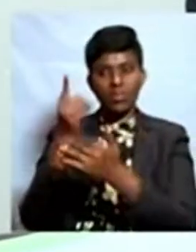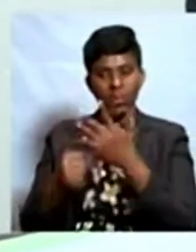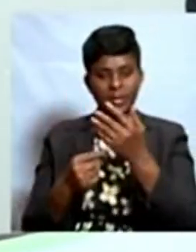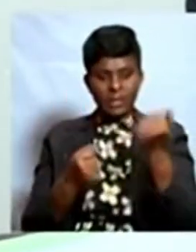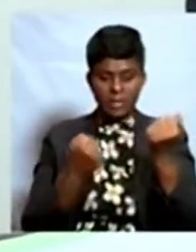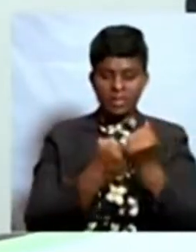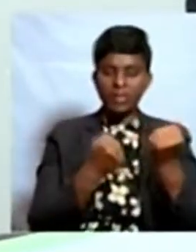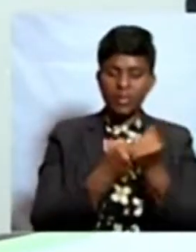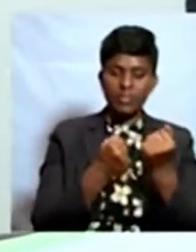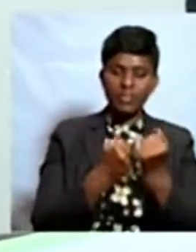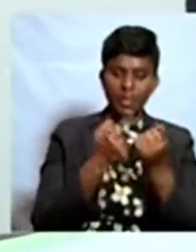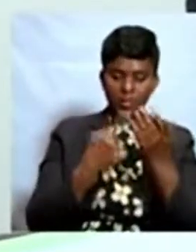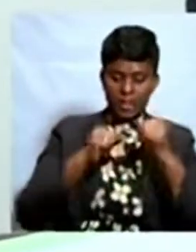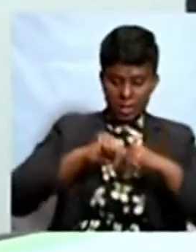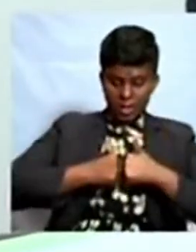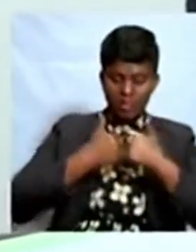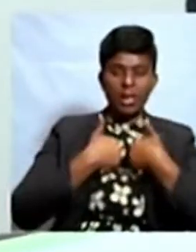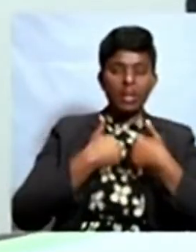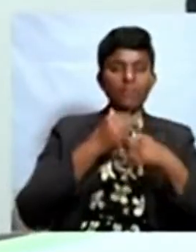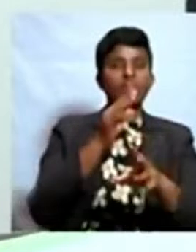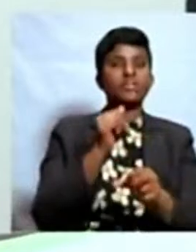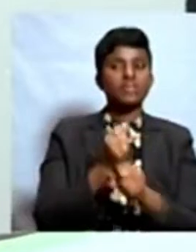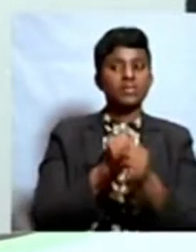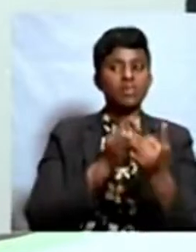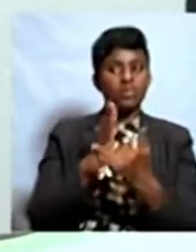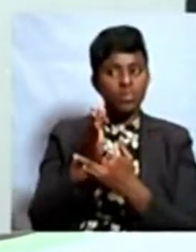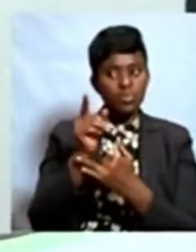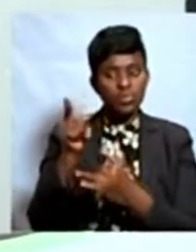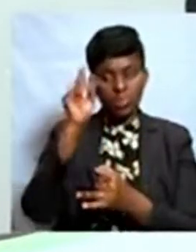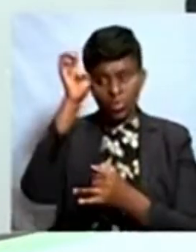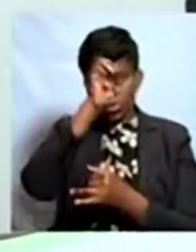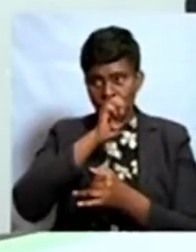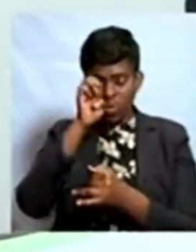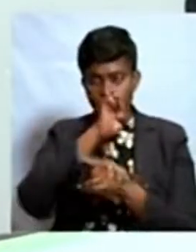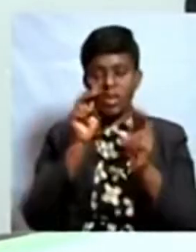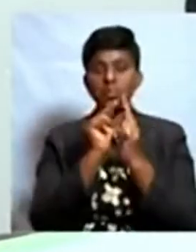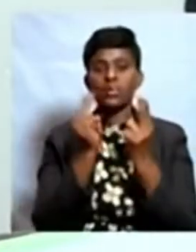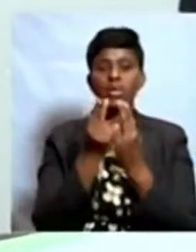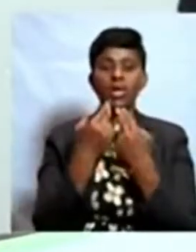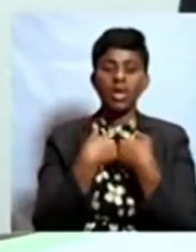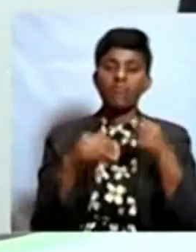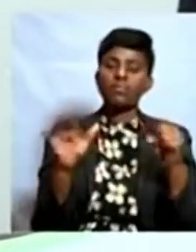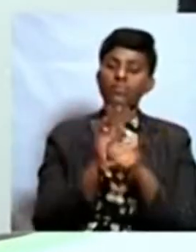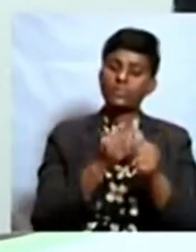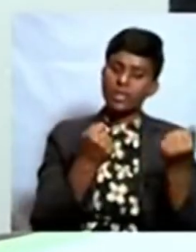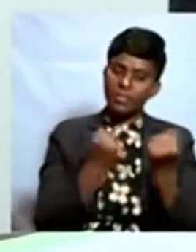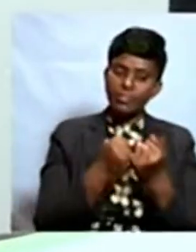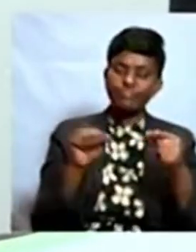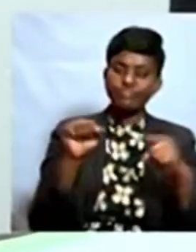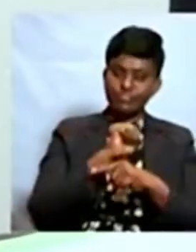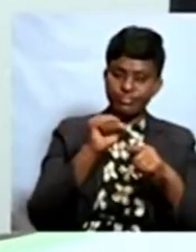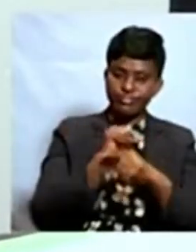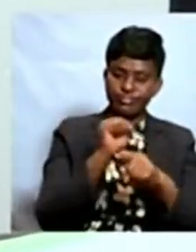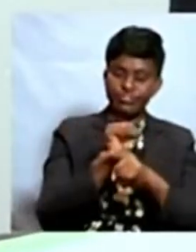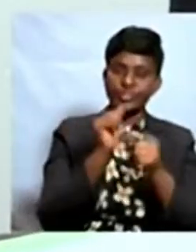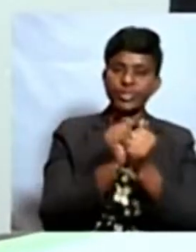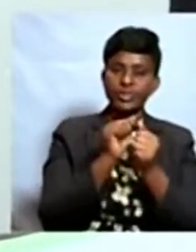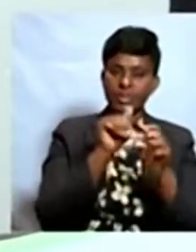that we had gotten through the European Union to build capacity within